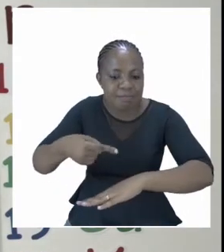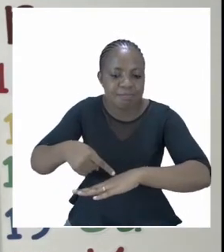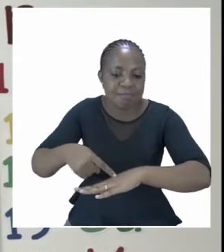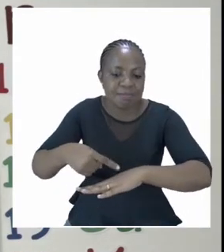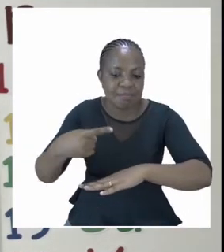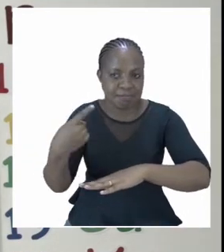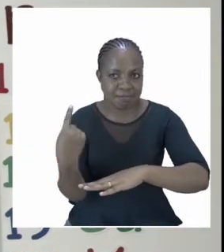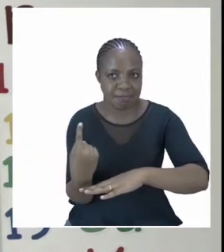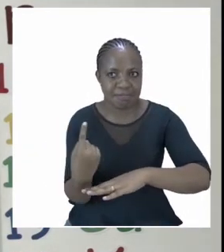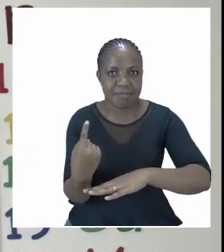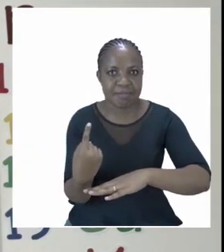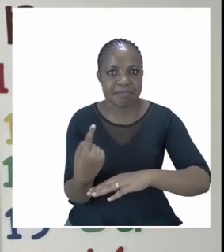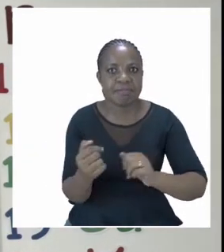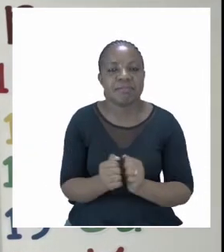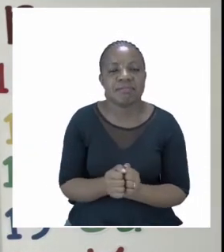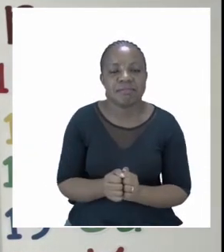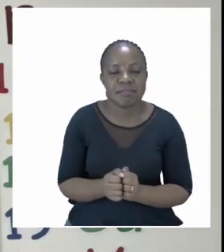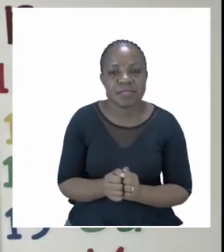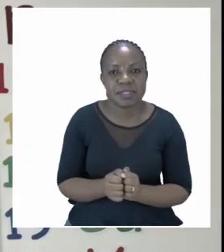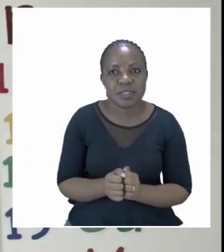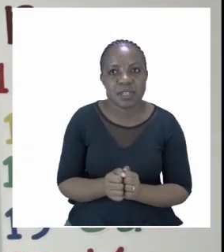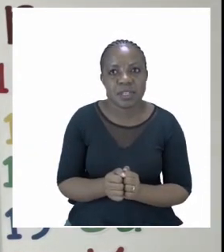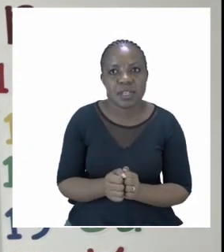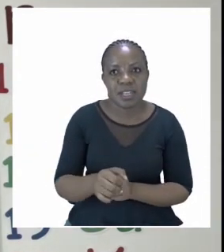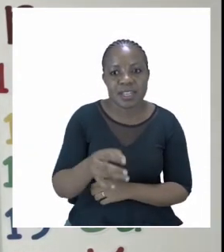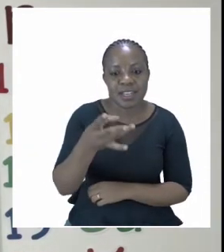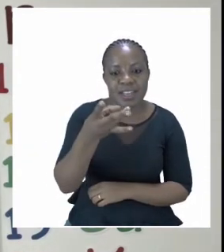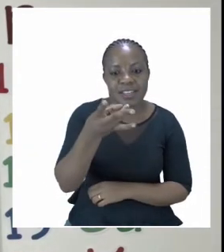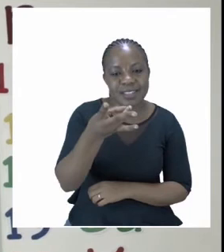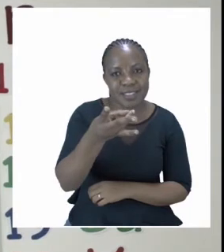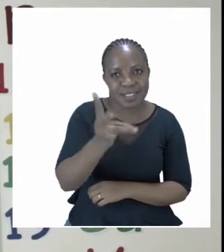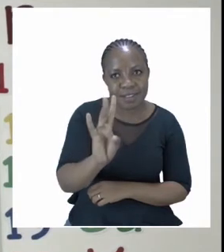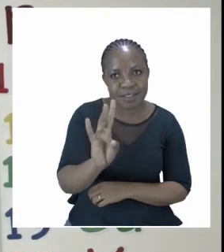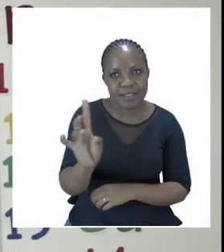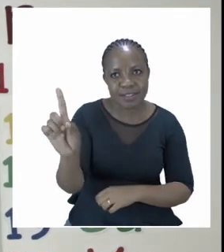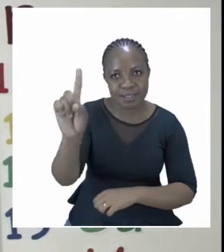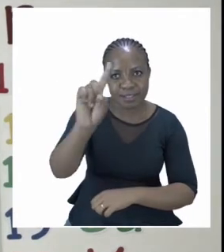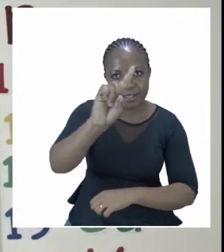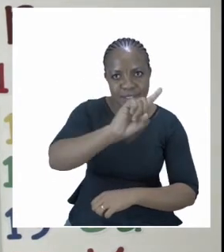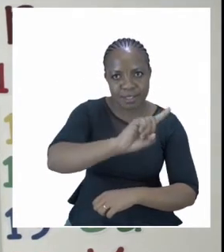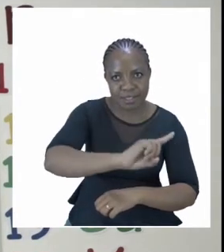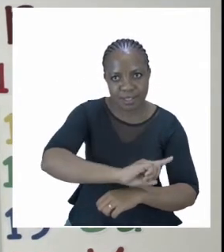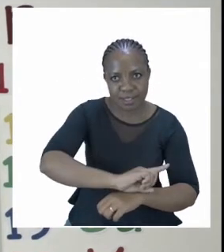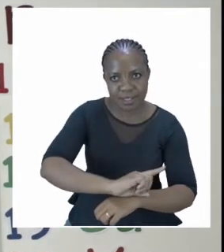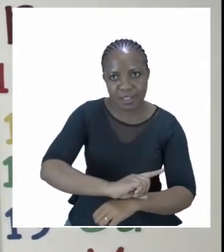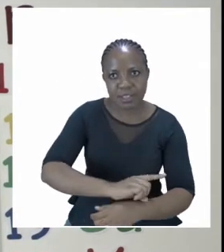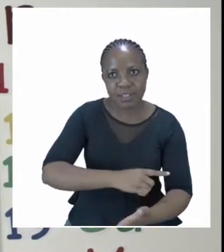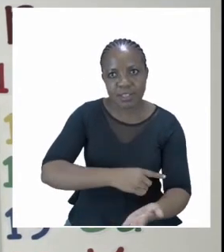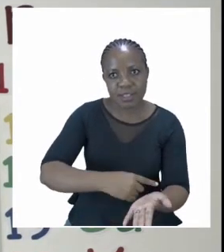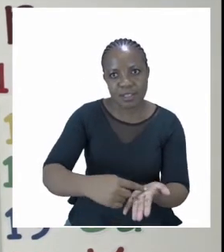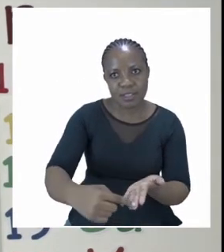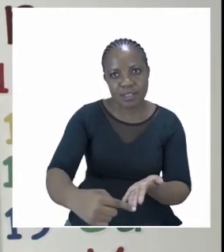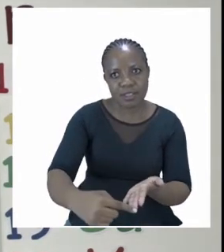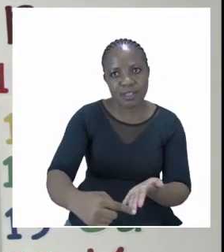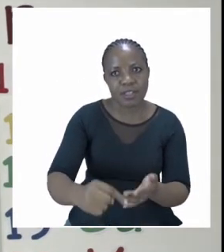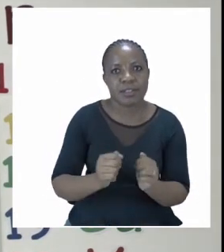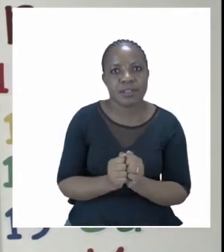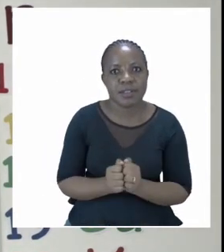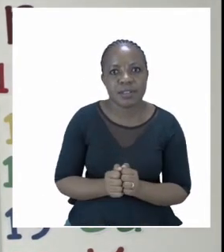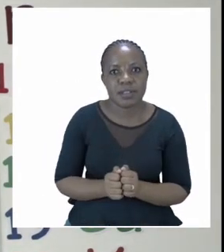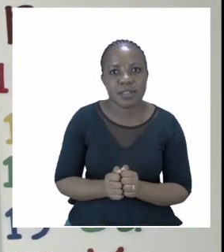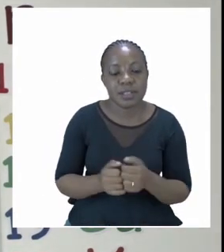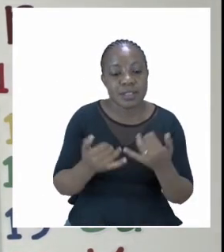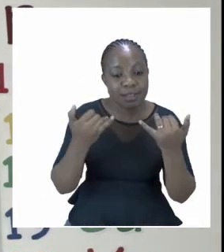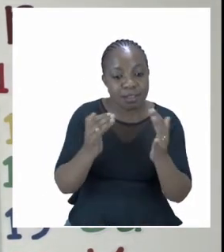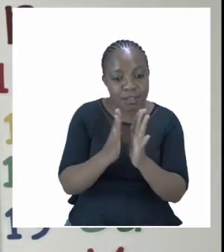are 7 days in a week. For your exercise, I'd like you to please trace the names